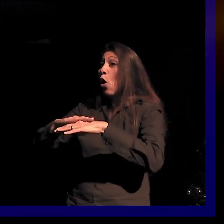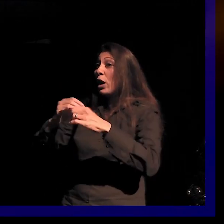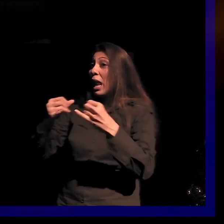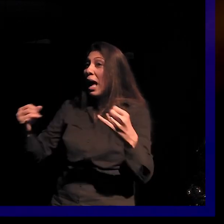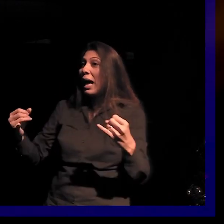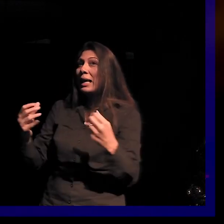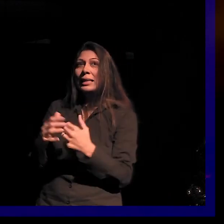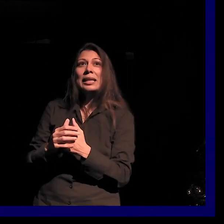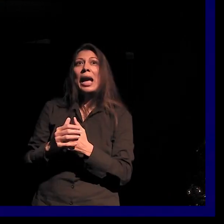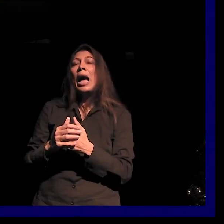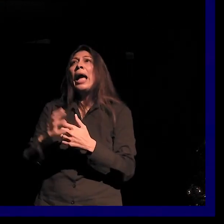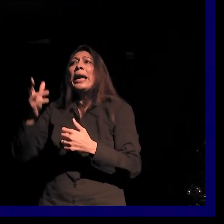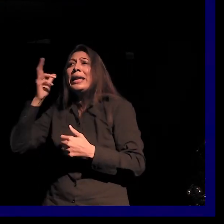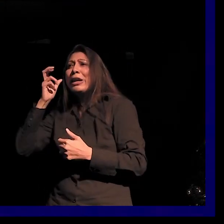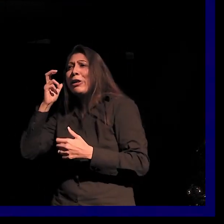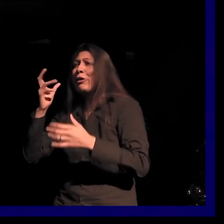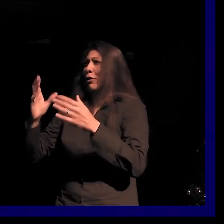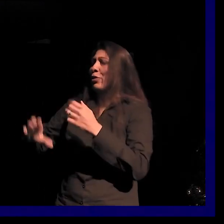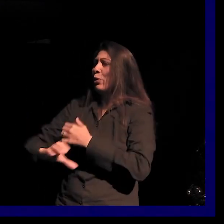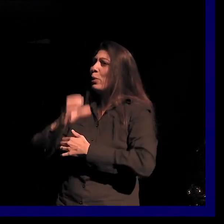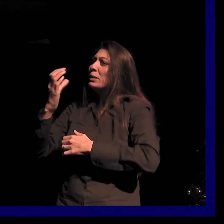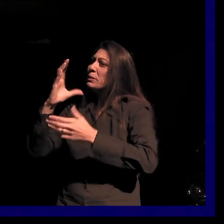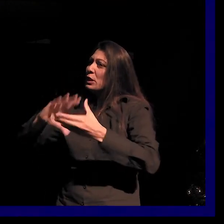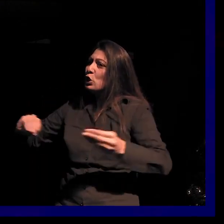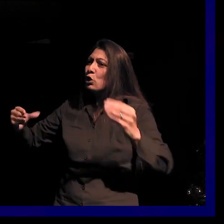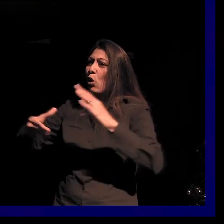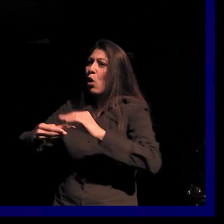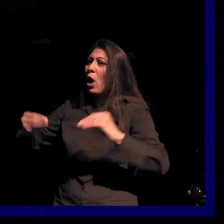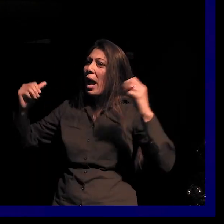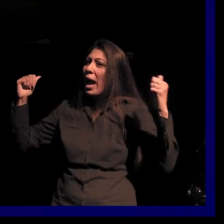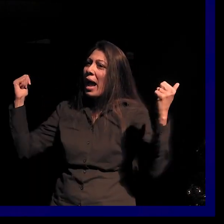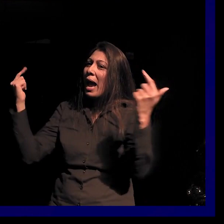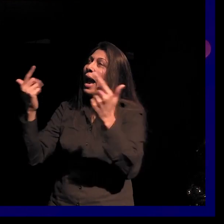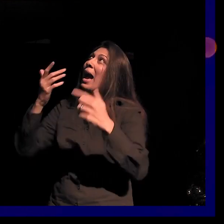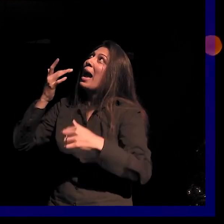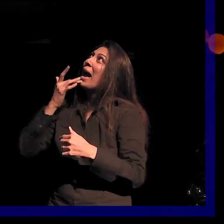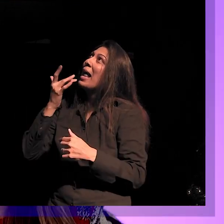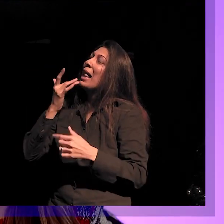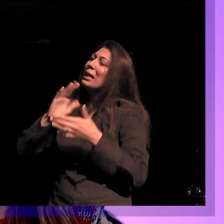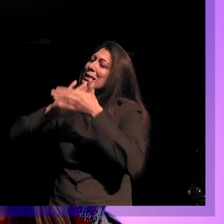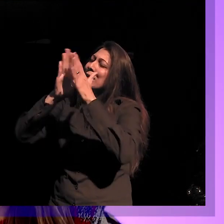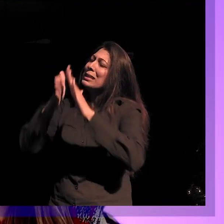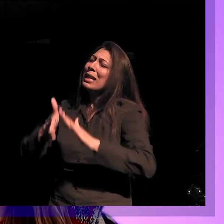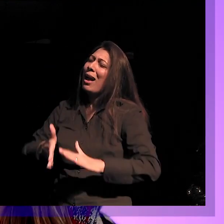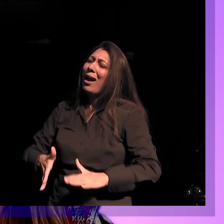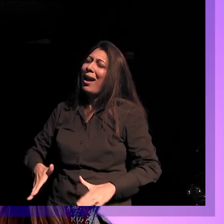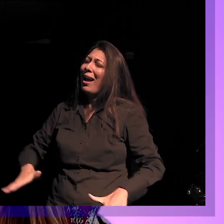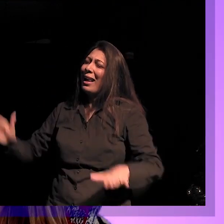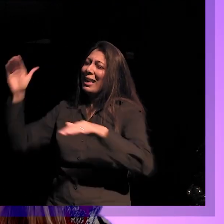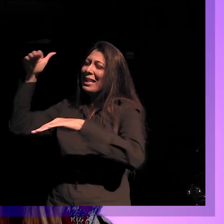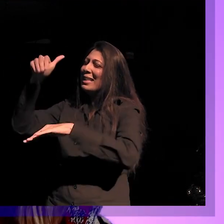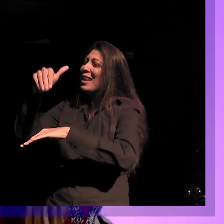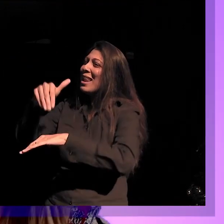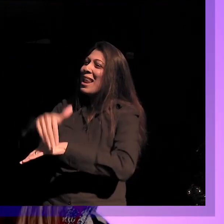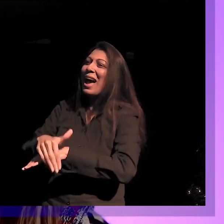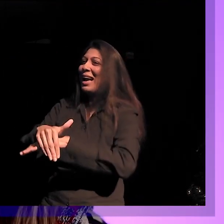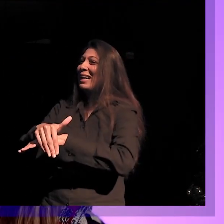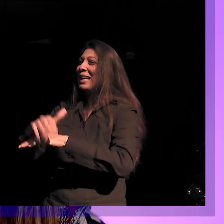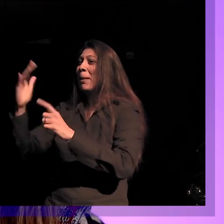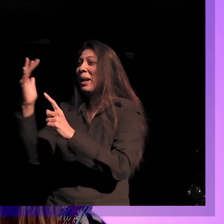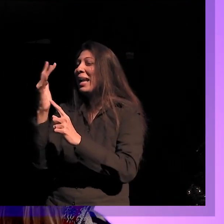sing, hear the Christmas story, and everyone's favorite, Silent Night